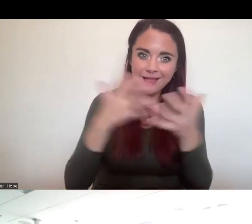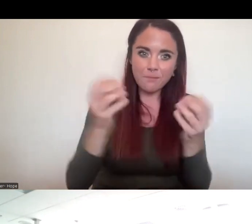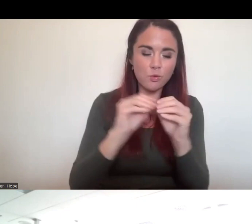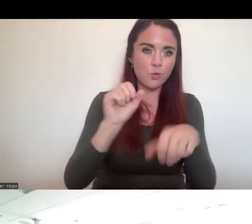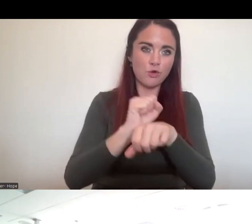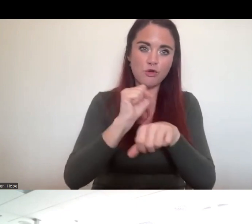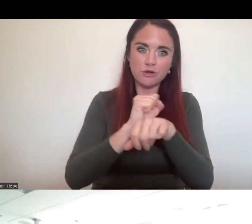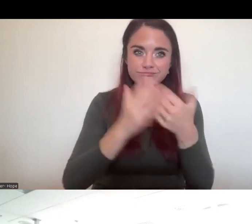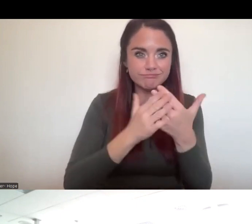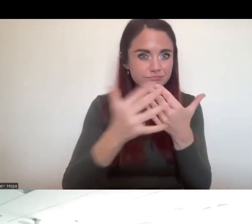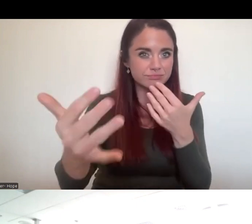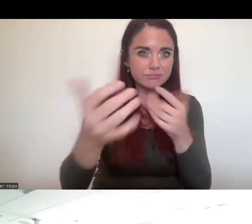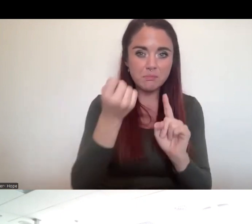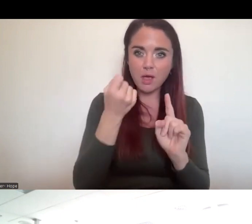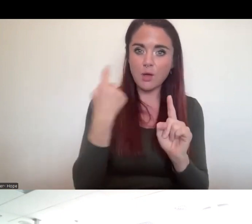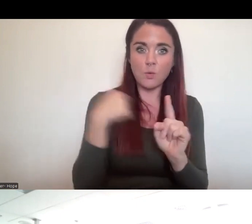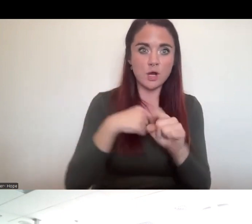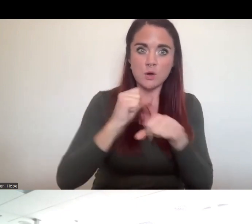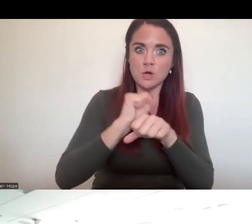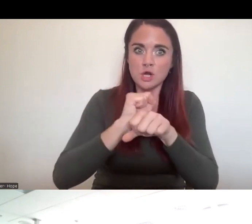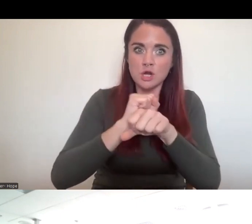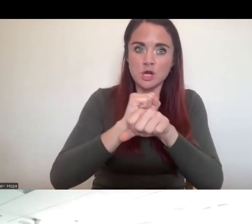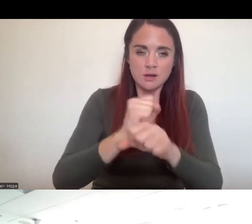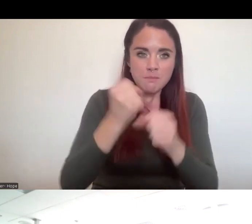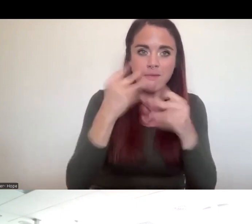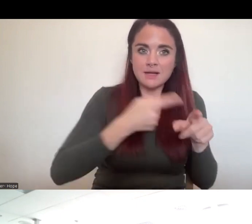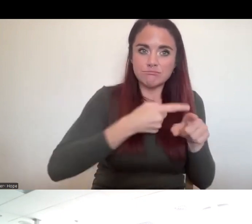but we are working like in multiple fronts.